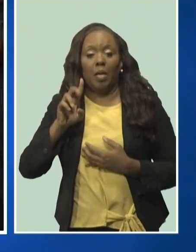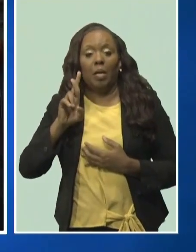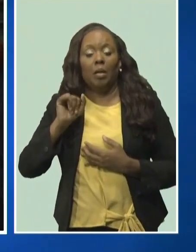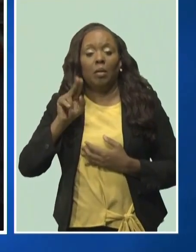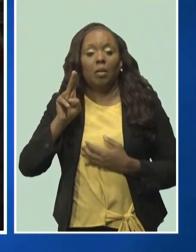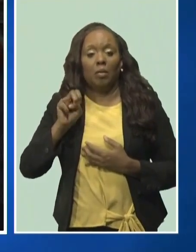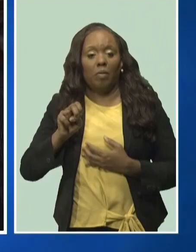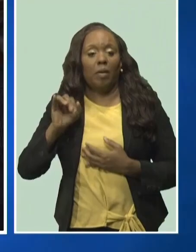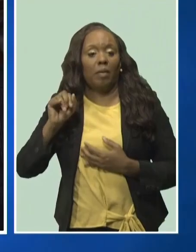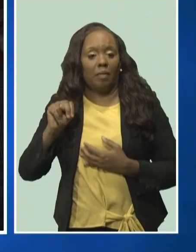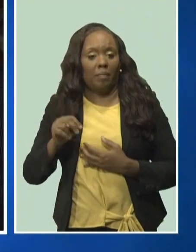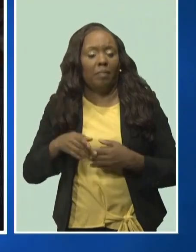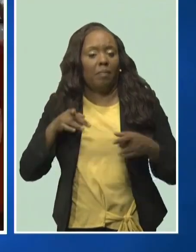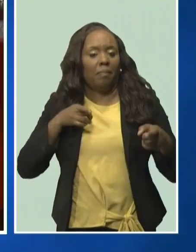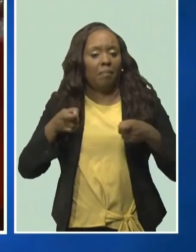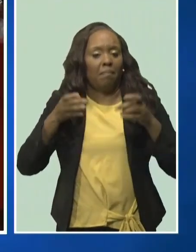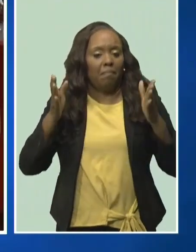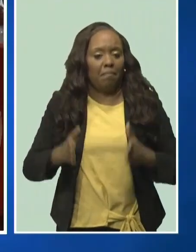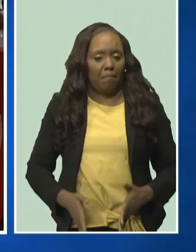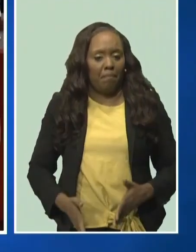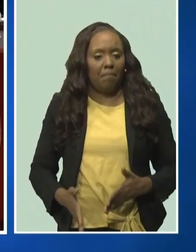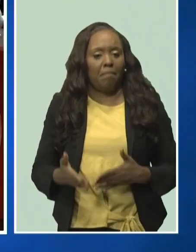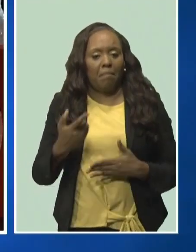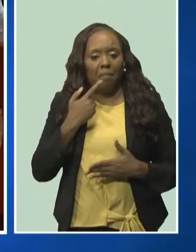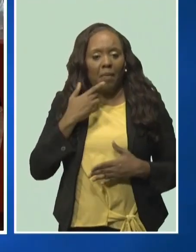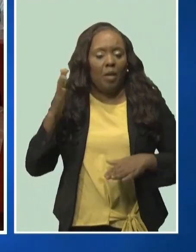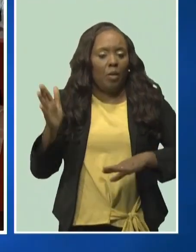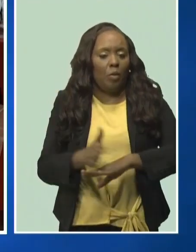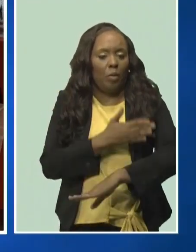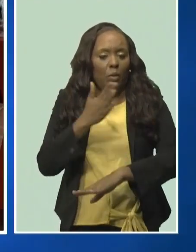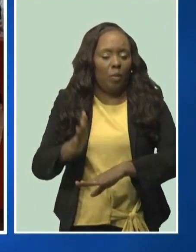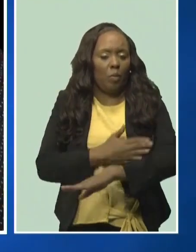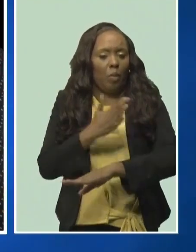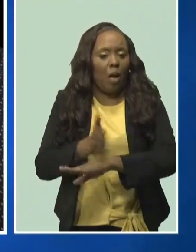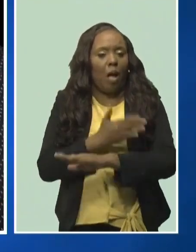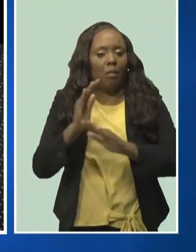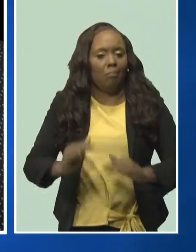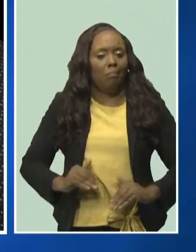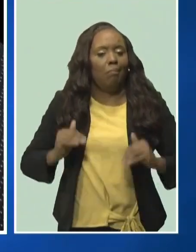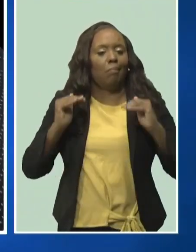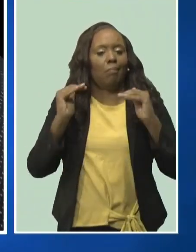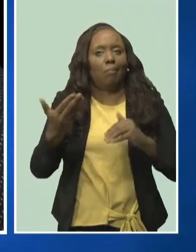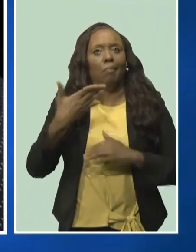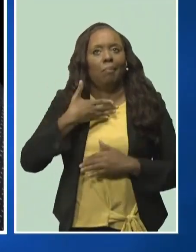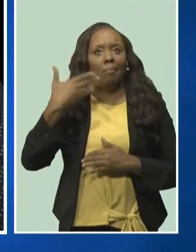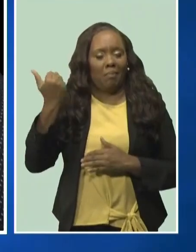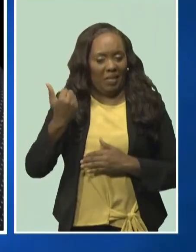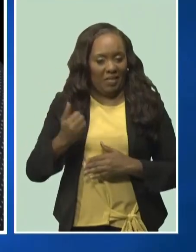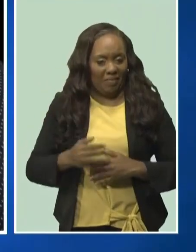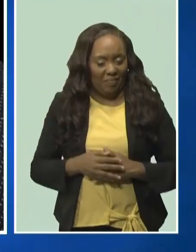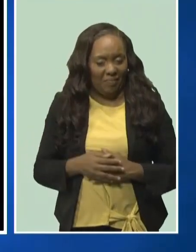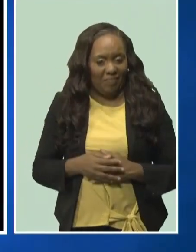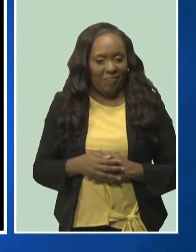occasion. Managing Director Shiva Ali says several areas across the compound were